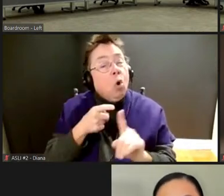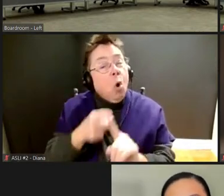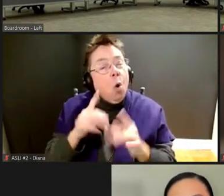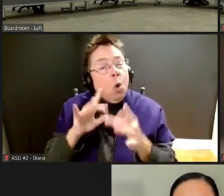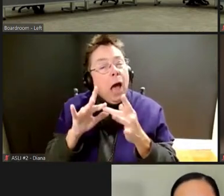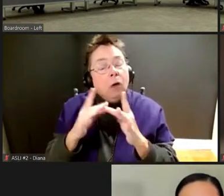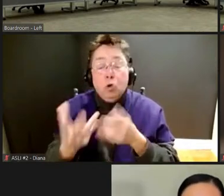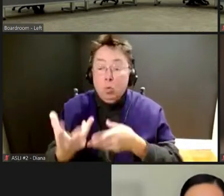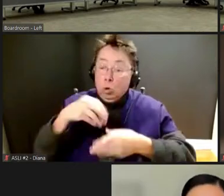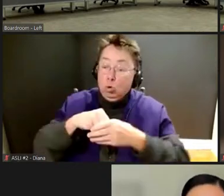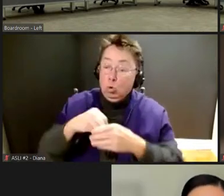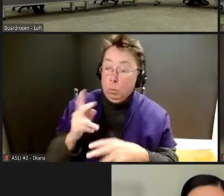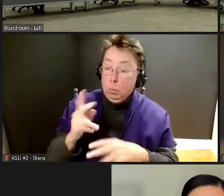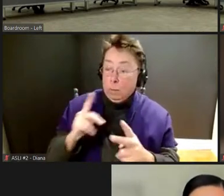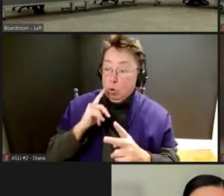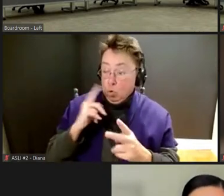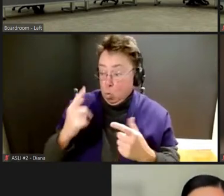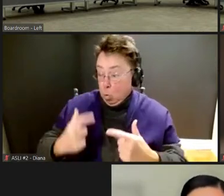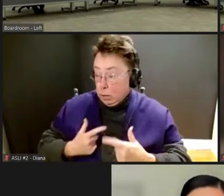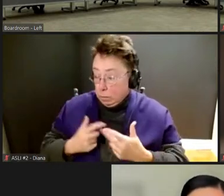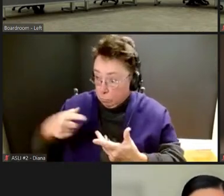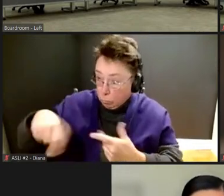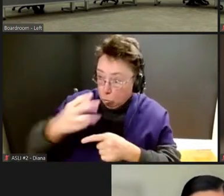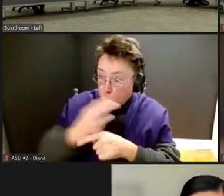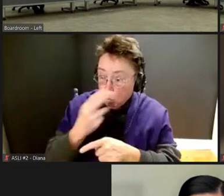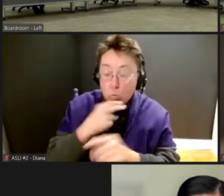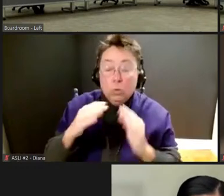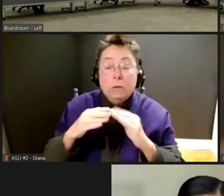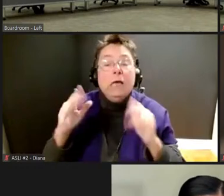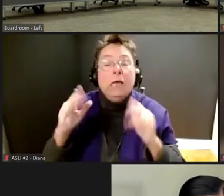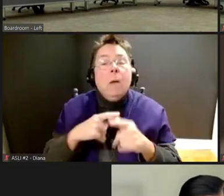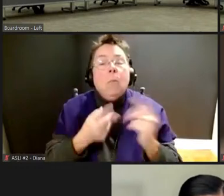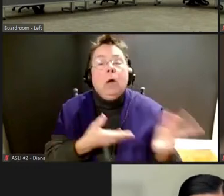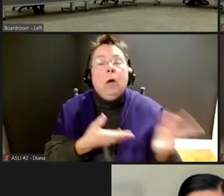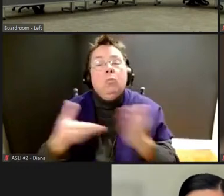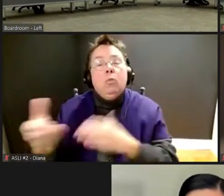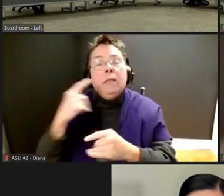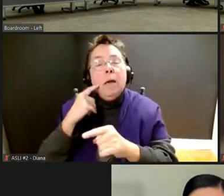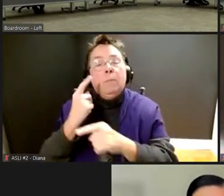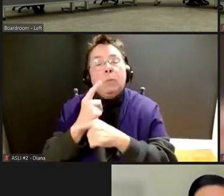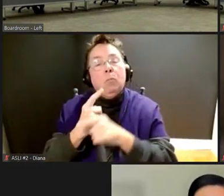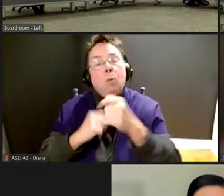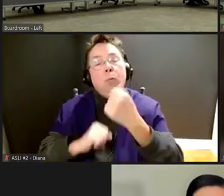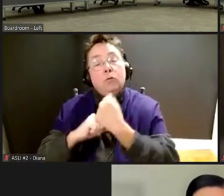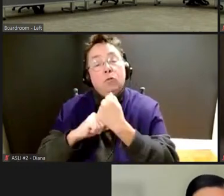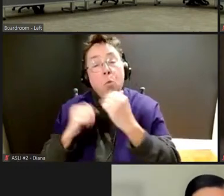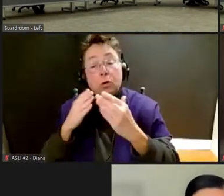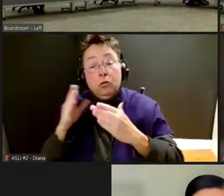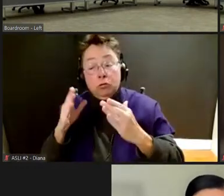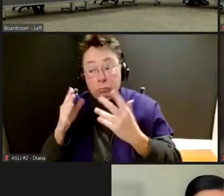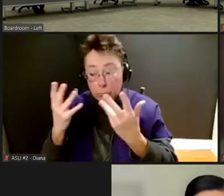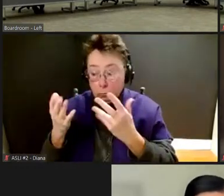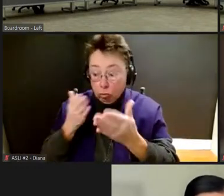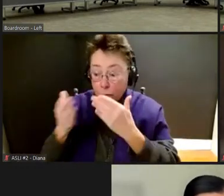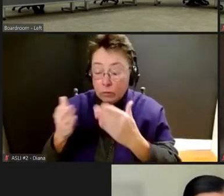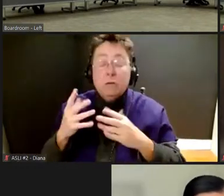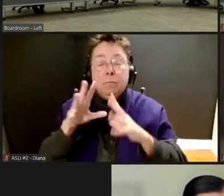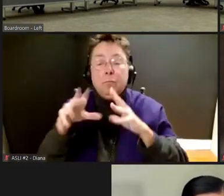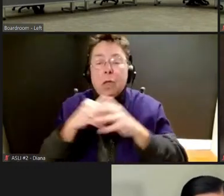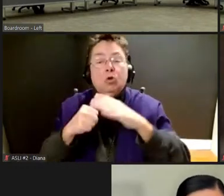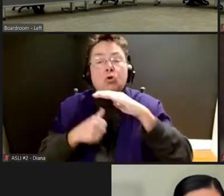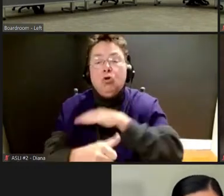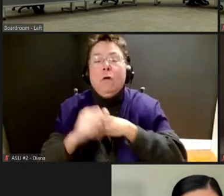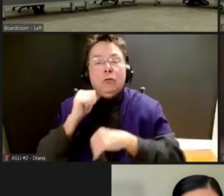engage individuals residing on the system, but to bring them to the appropriate support services, including shelter, so they are not using the